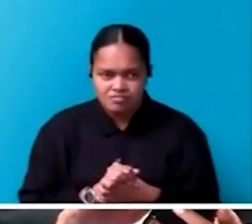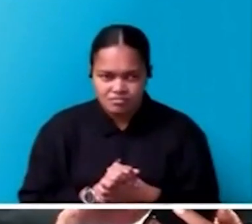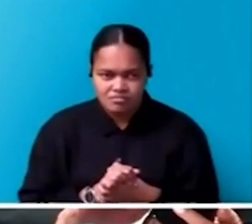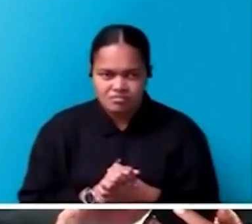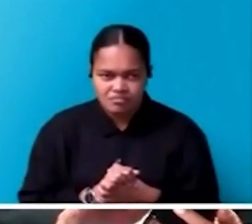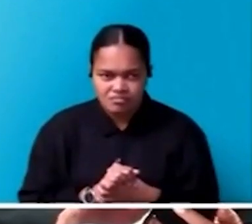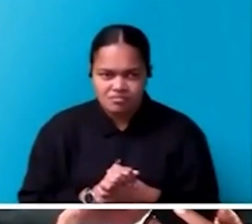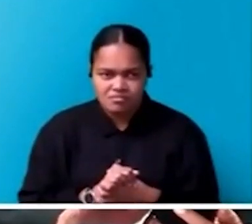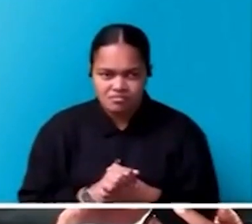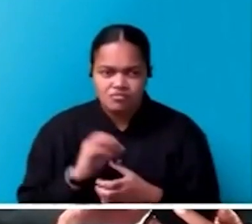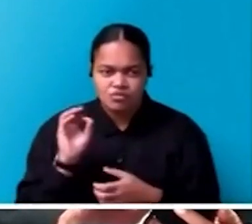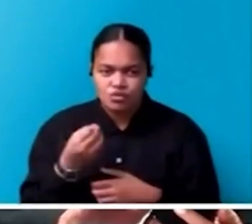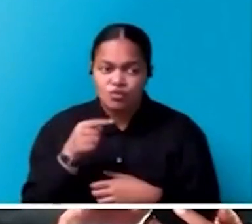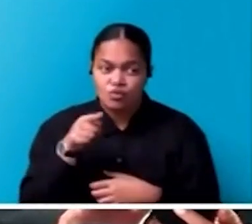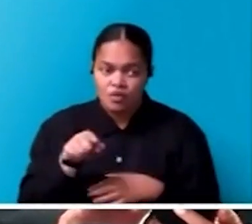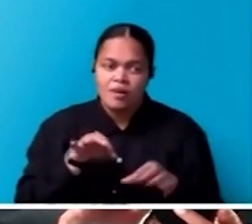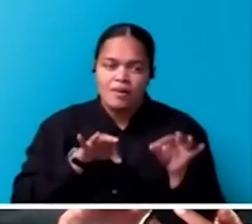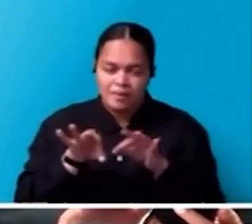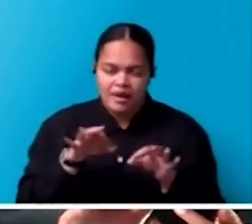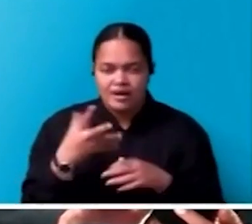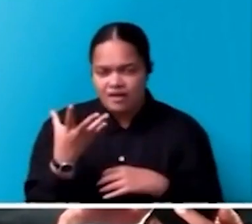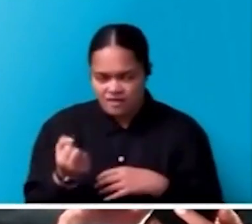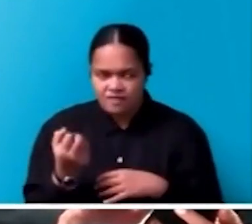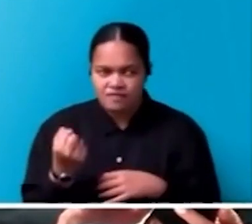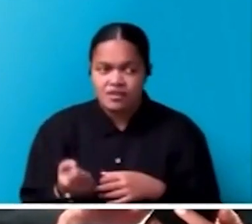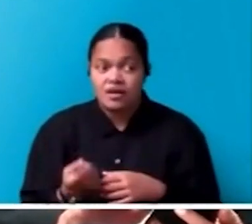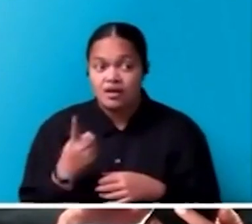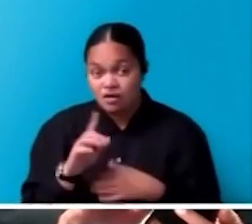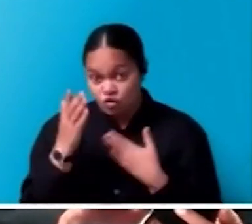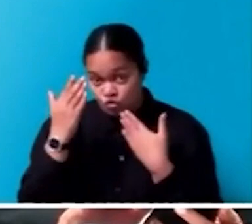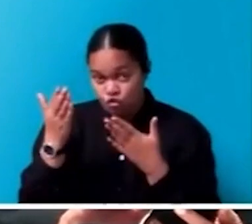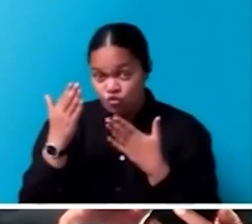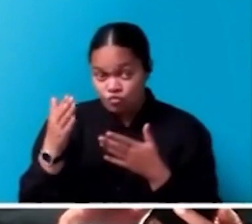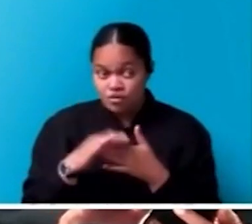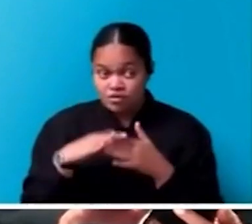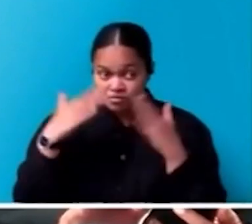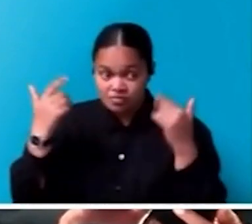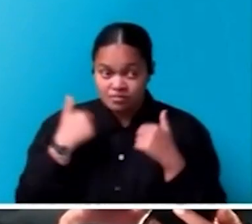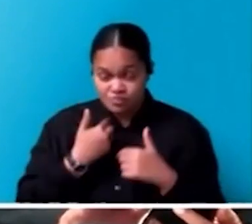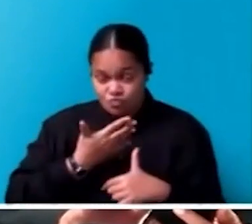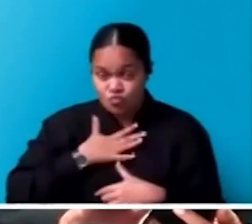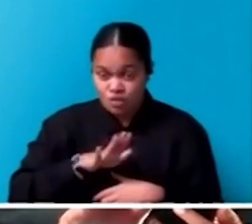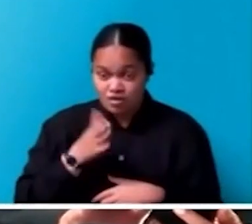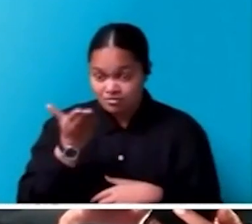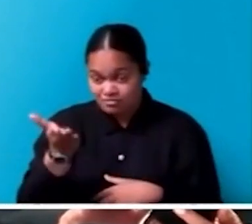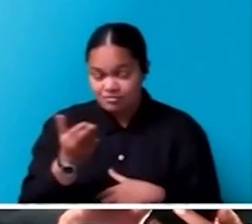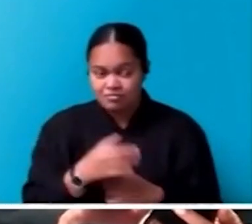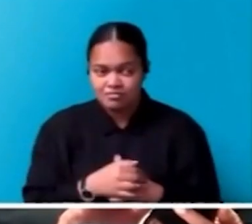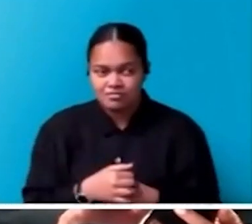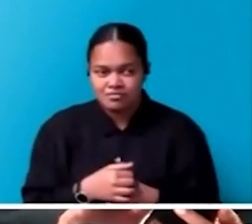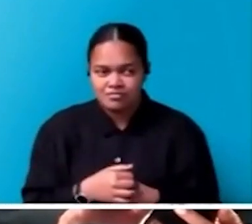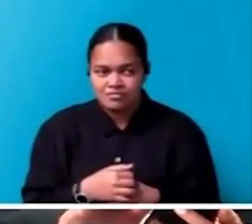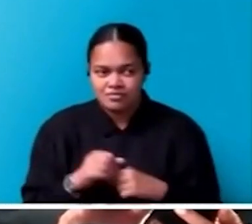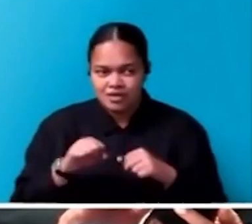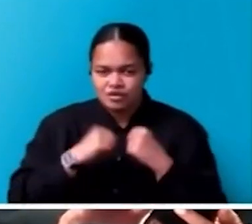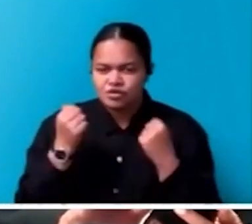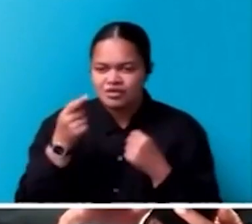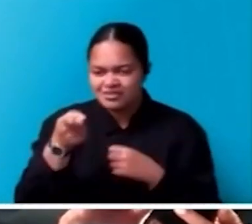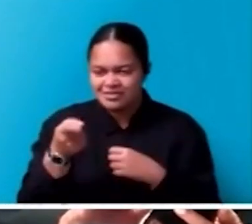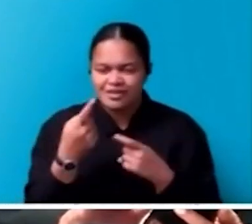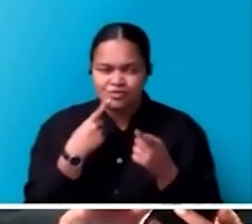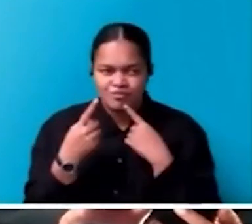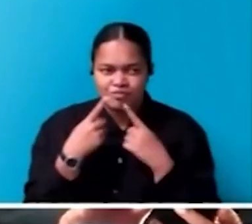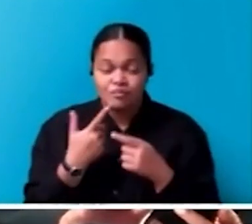So these are plans that are in place. And Honorable Speaker, I just like to address that remark because